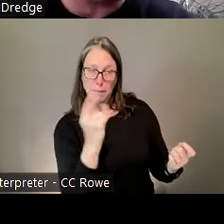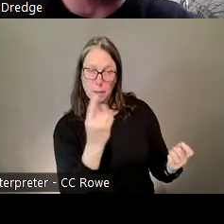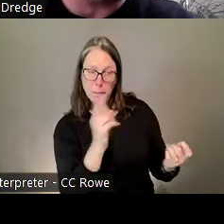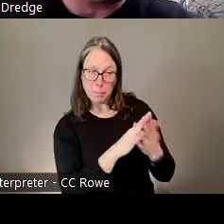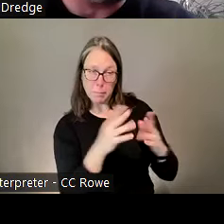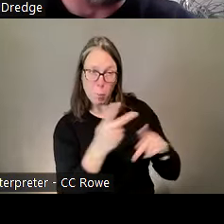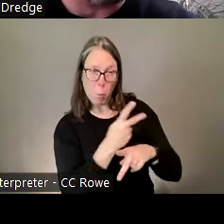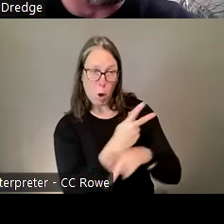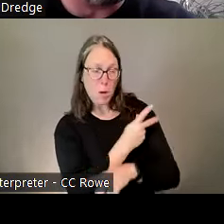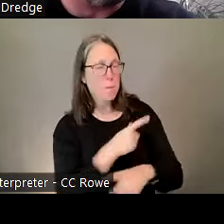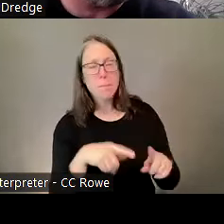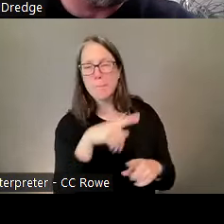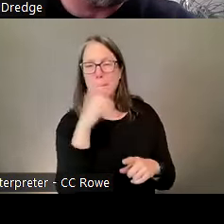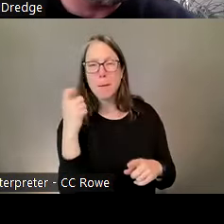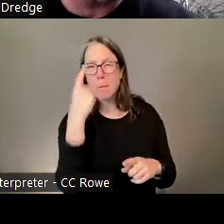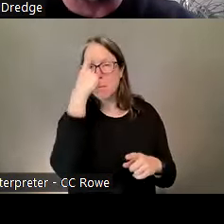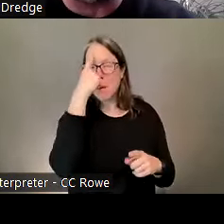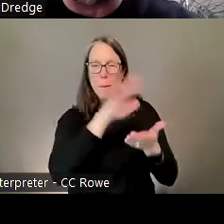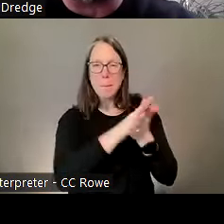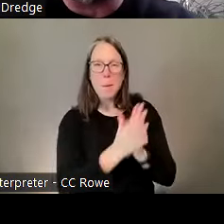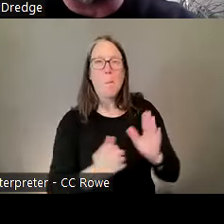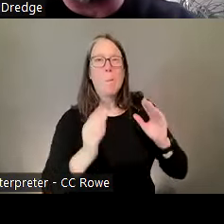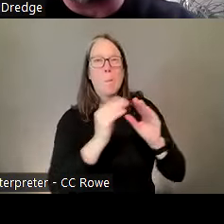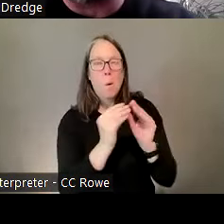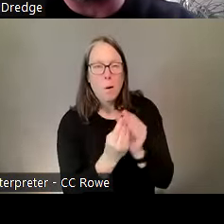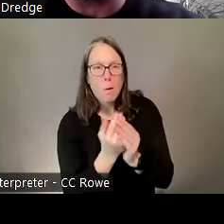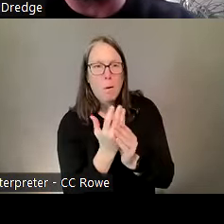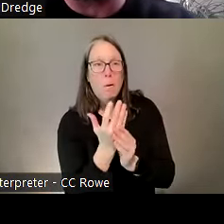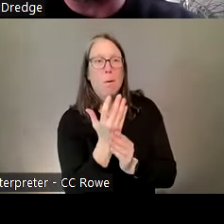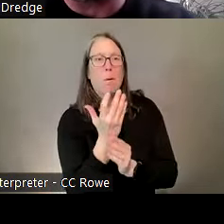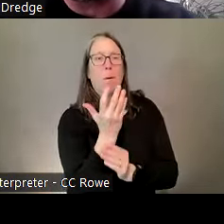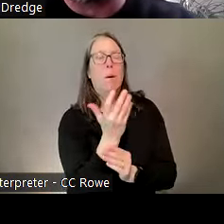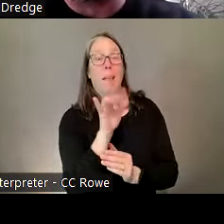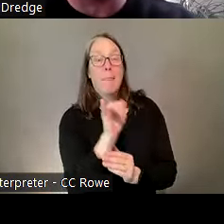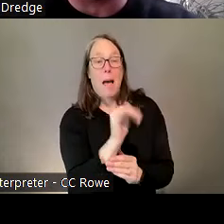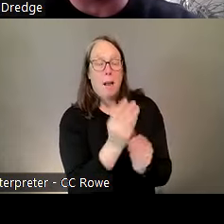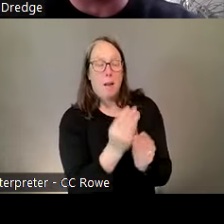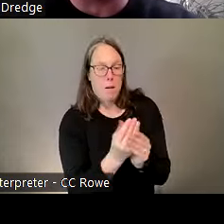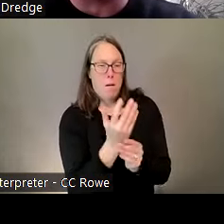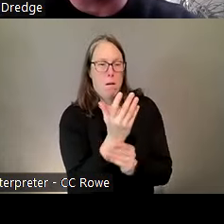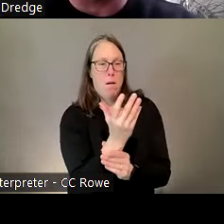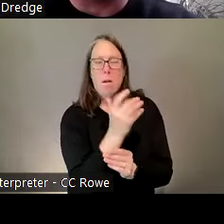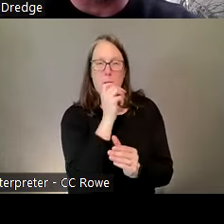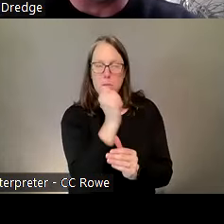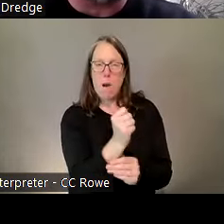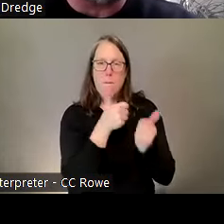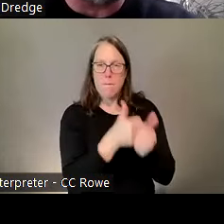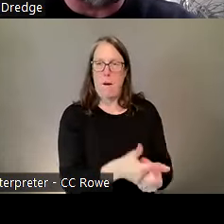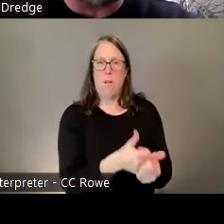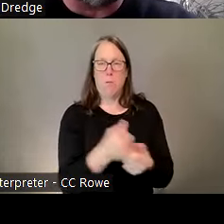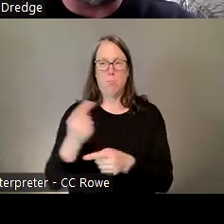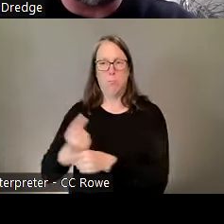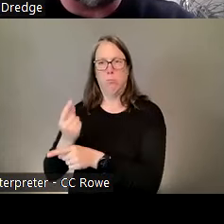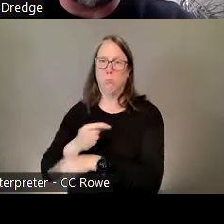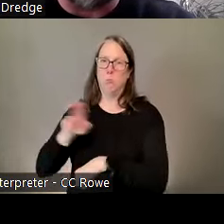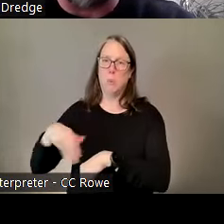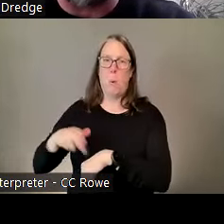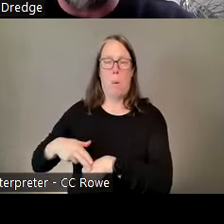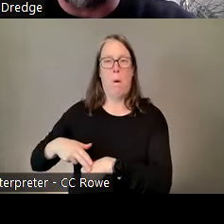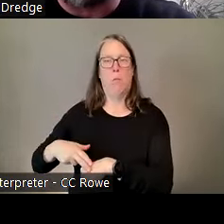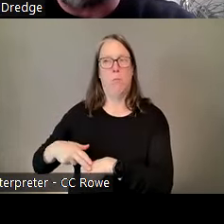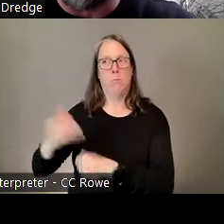just as the brain matures, that maturation is not going as it should, and so things start to show up that you